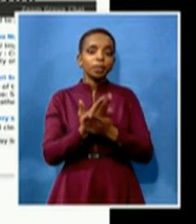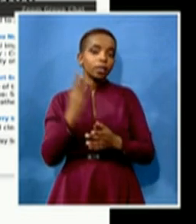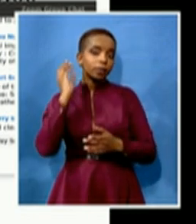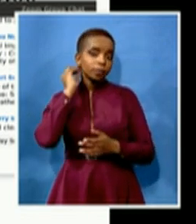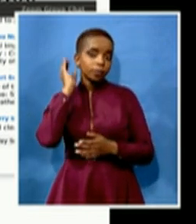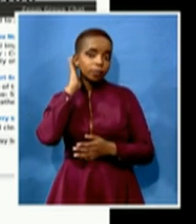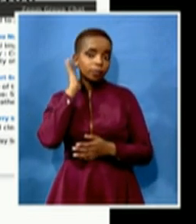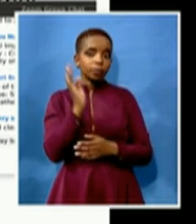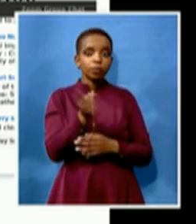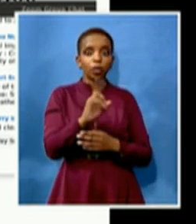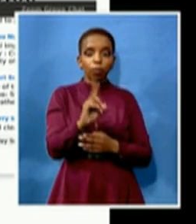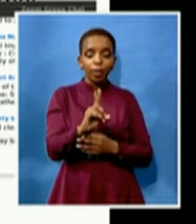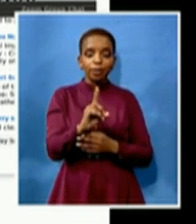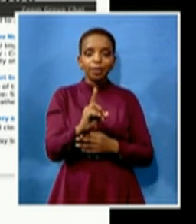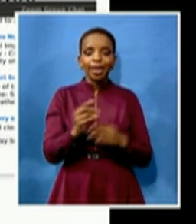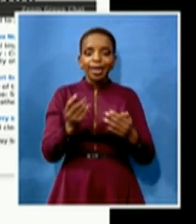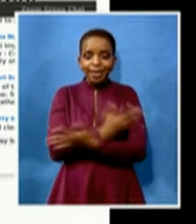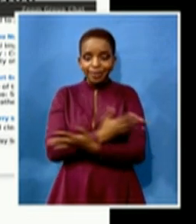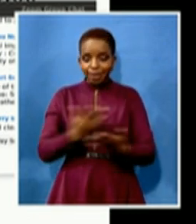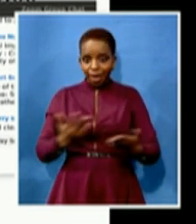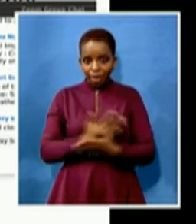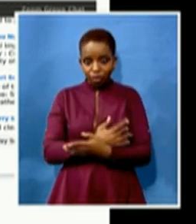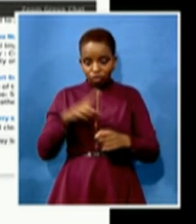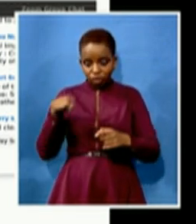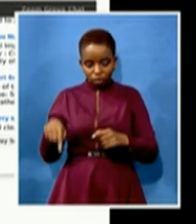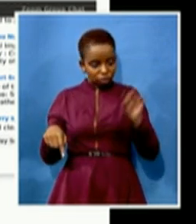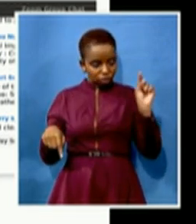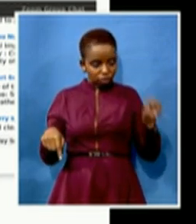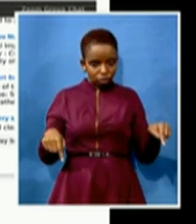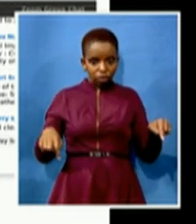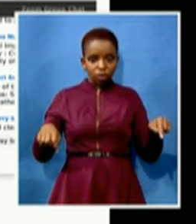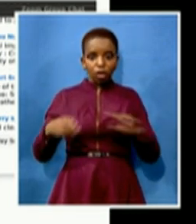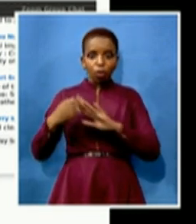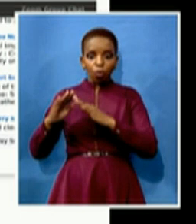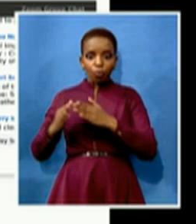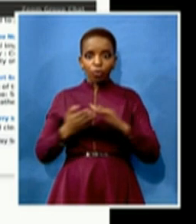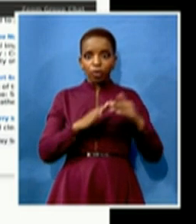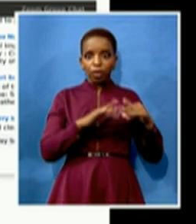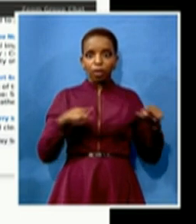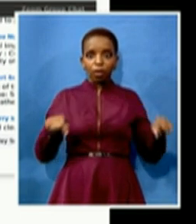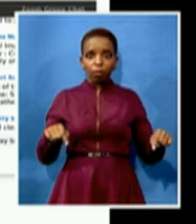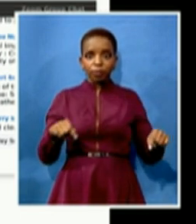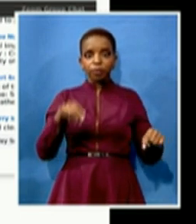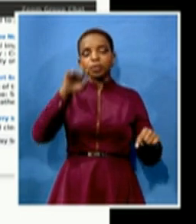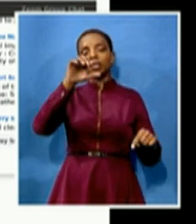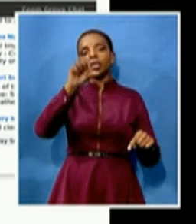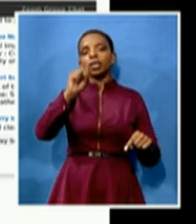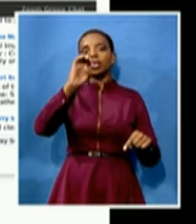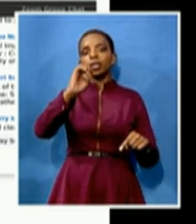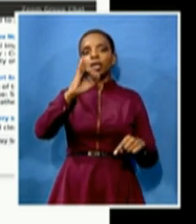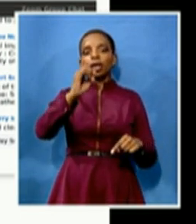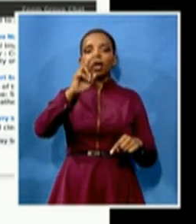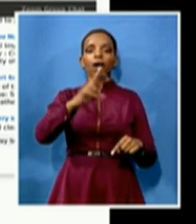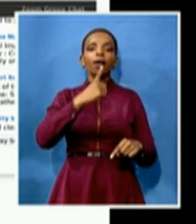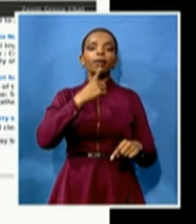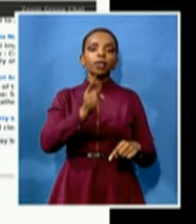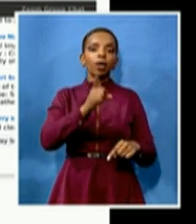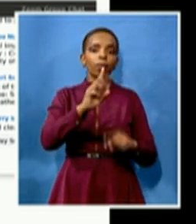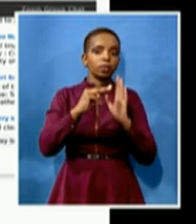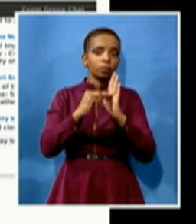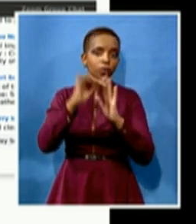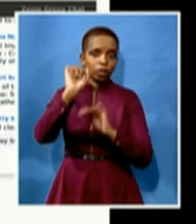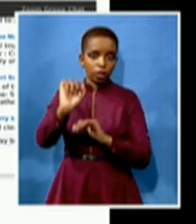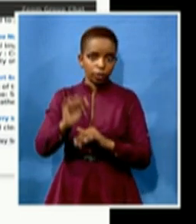movement and what the SEIR model is saying. So I'm just going to give a little sort of play example here.